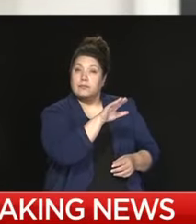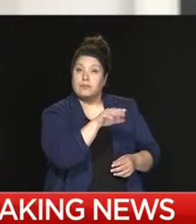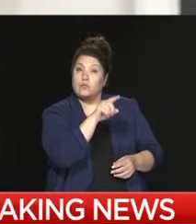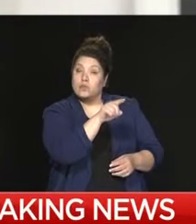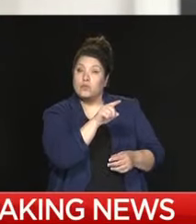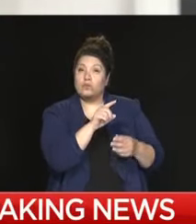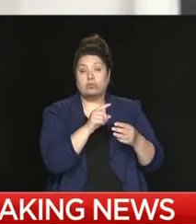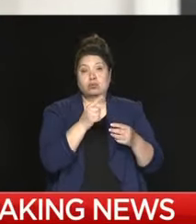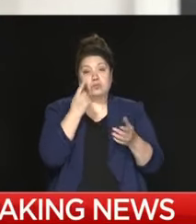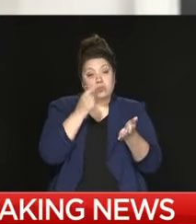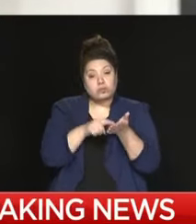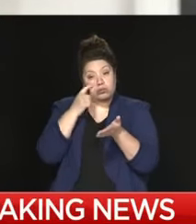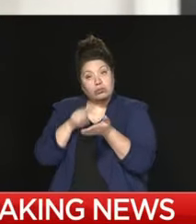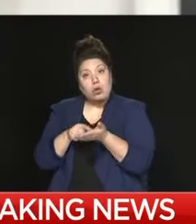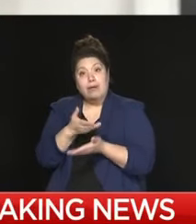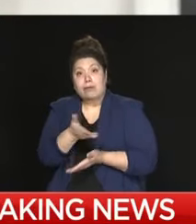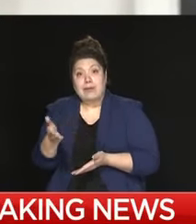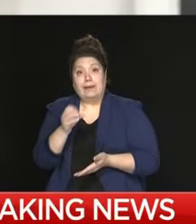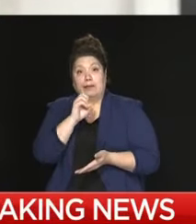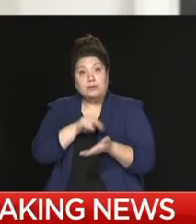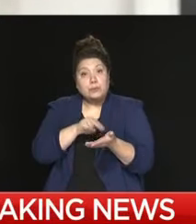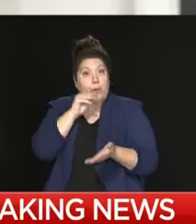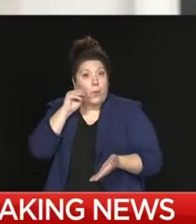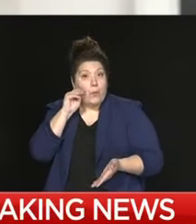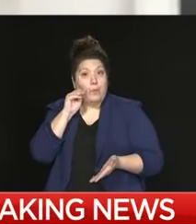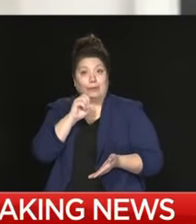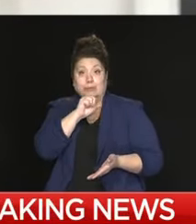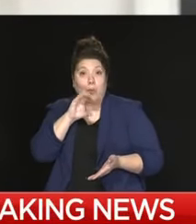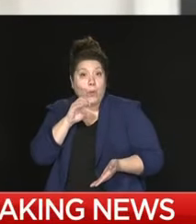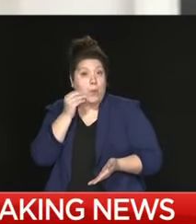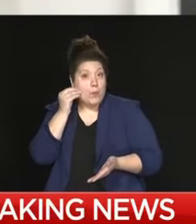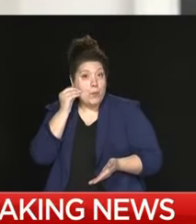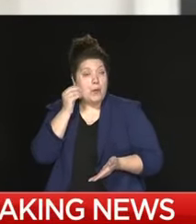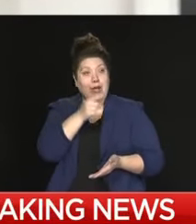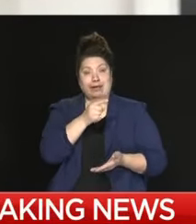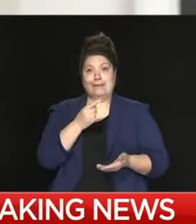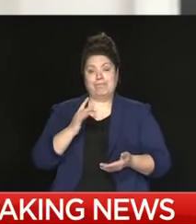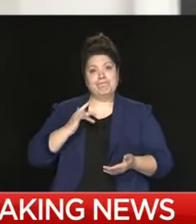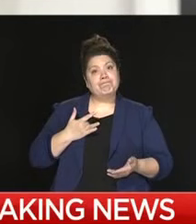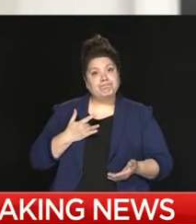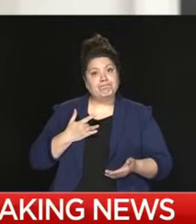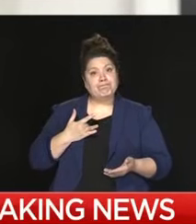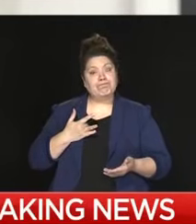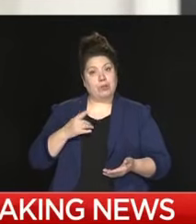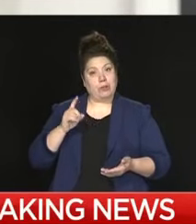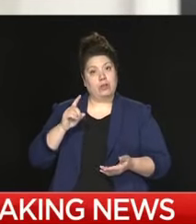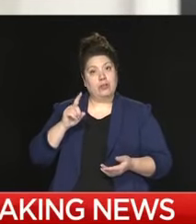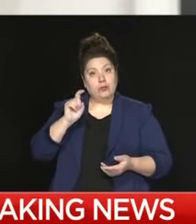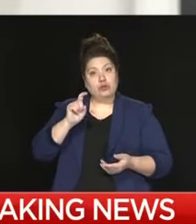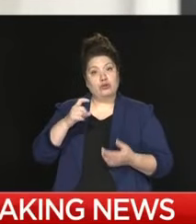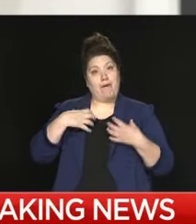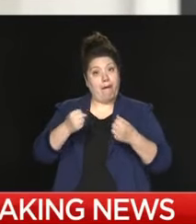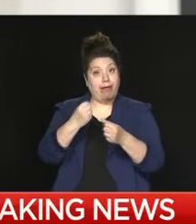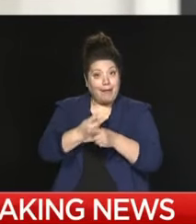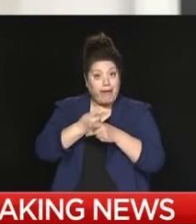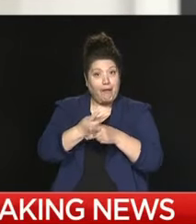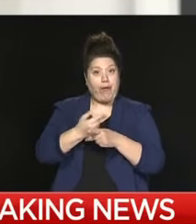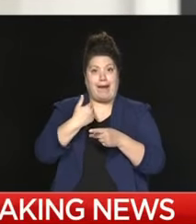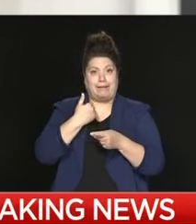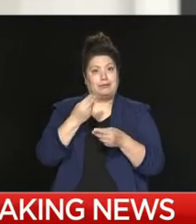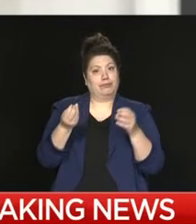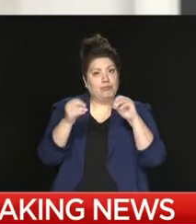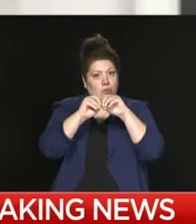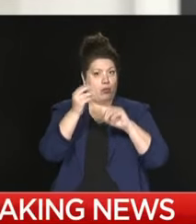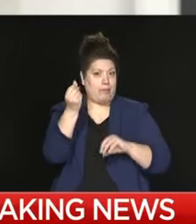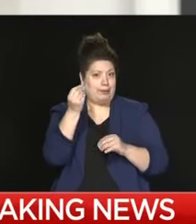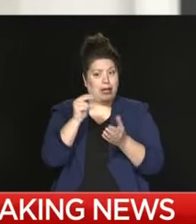CHSLDs in Quebec, do you regret that you were not more generous in healthcare transfer payments provided to the provinces that were